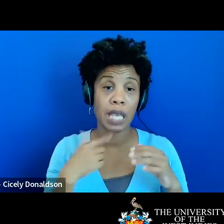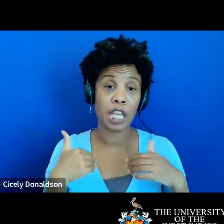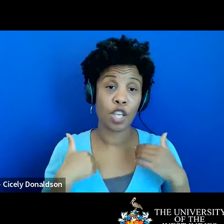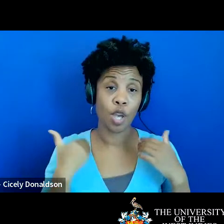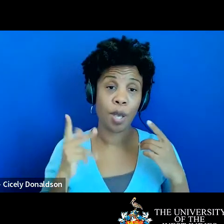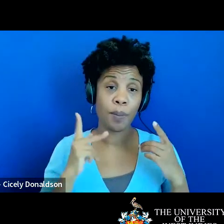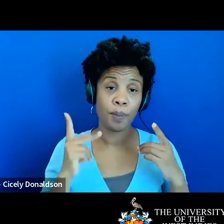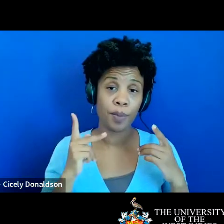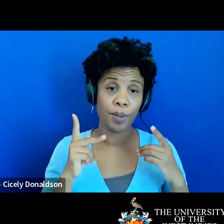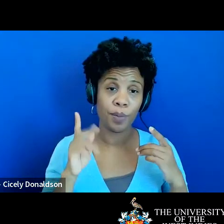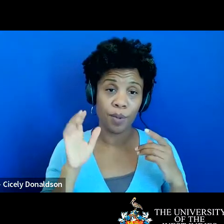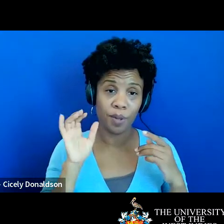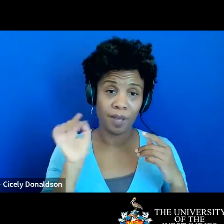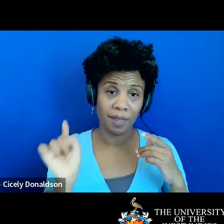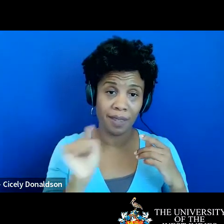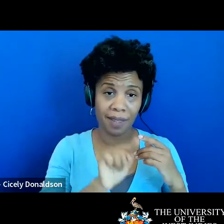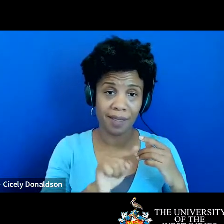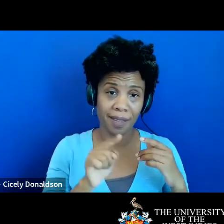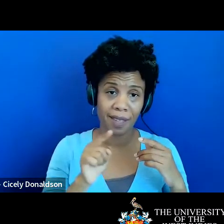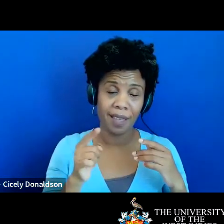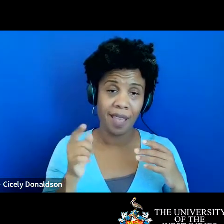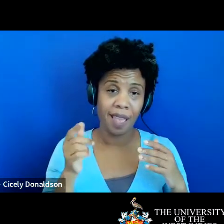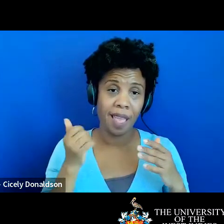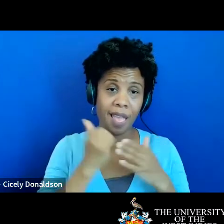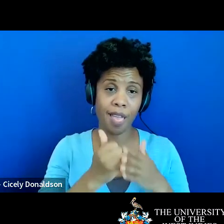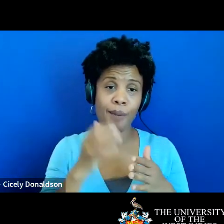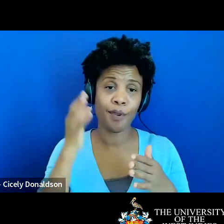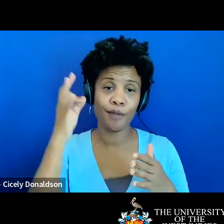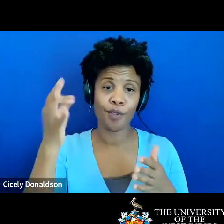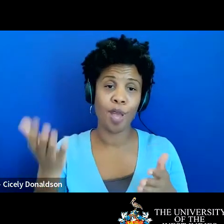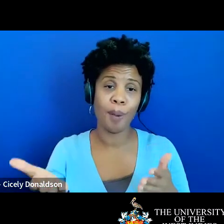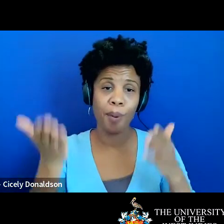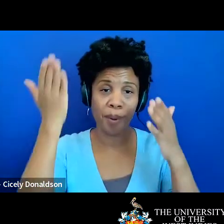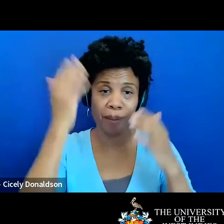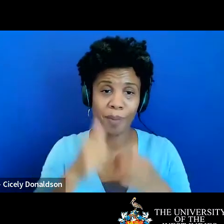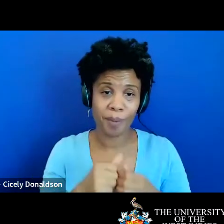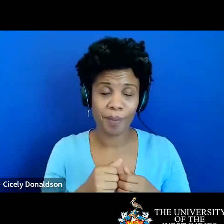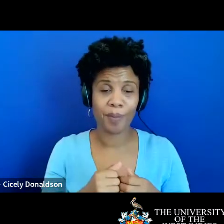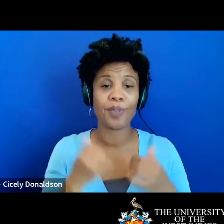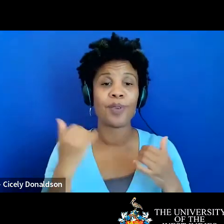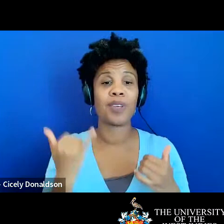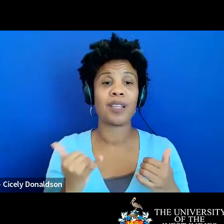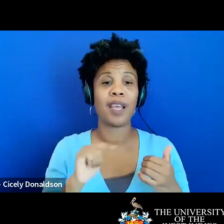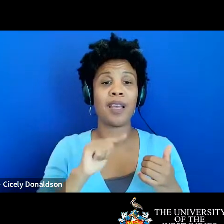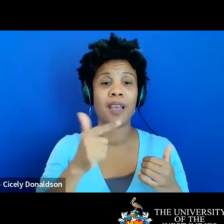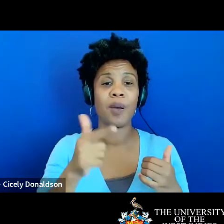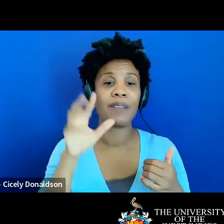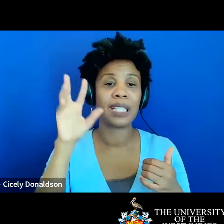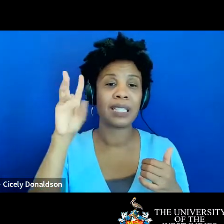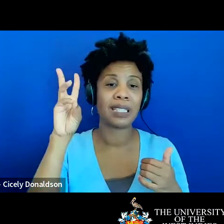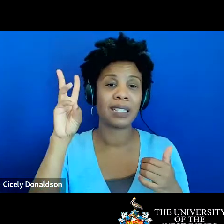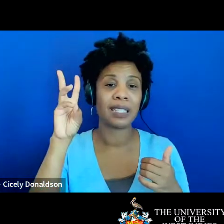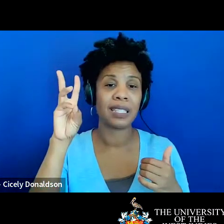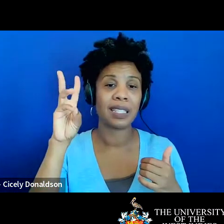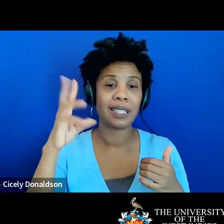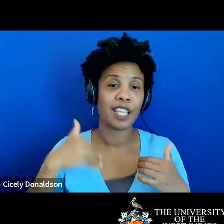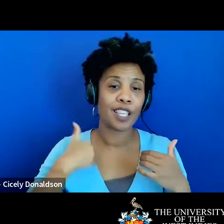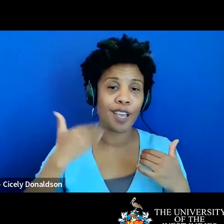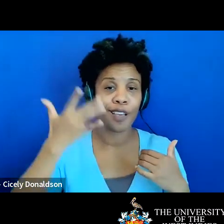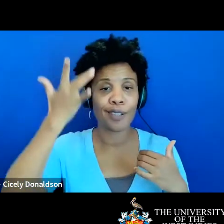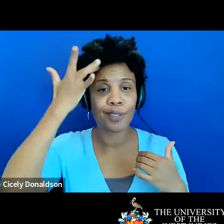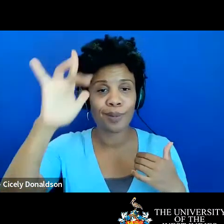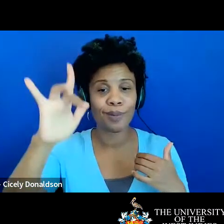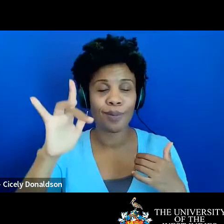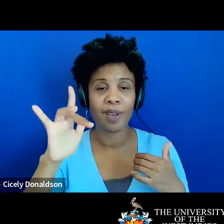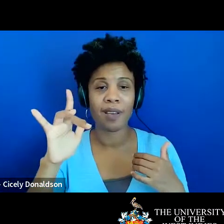6 talented, smart, engaging individuals will present on the various experiences